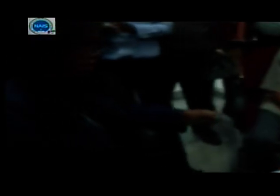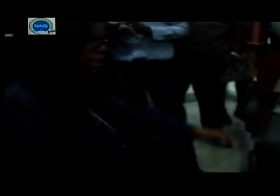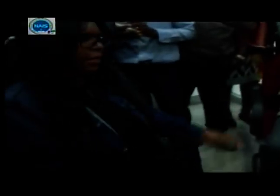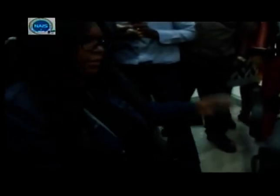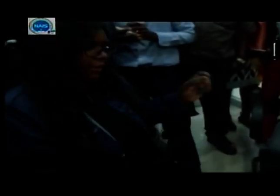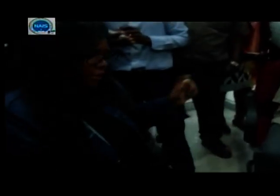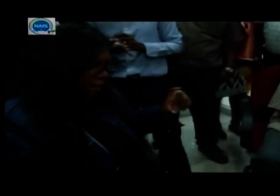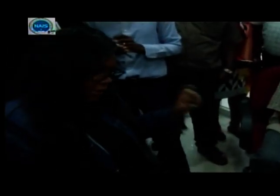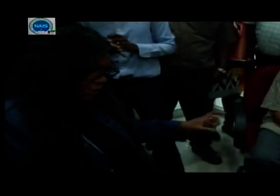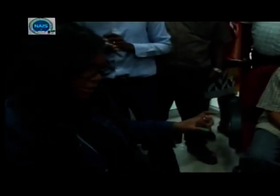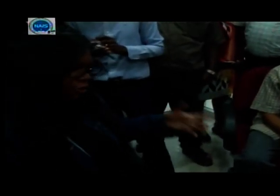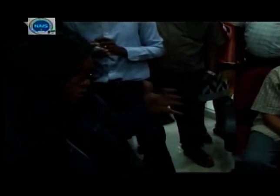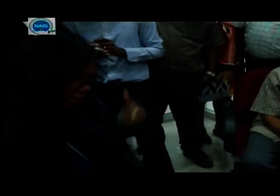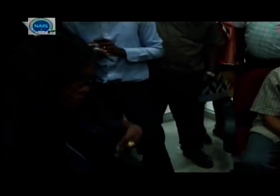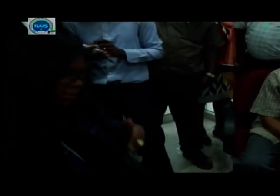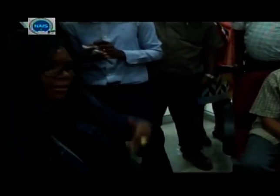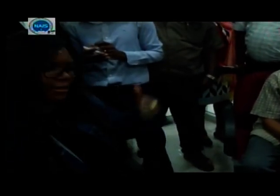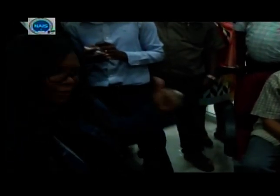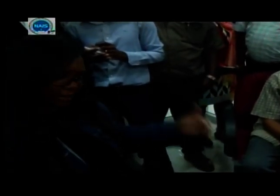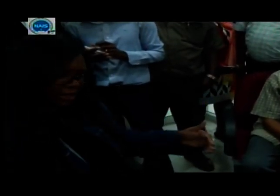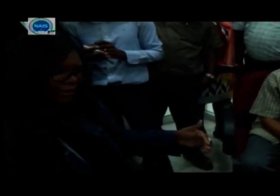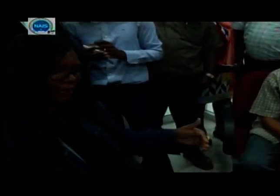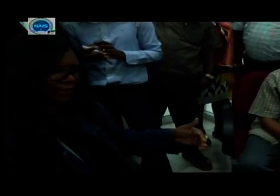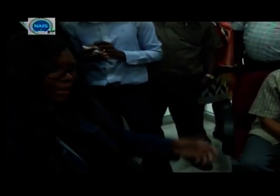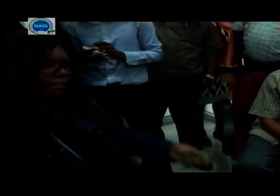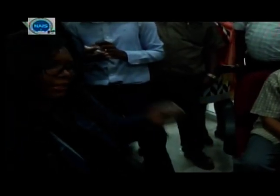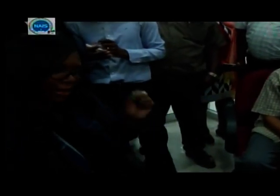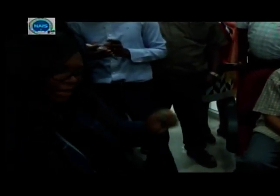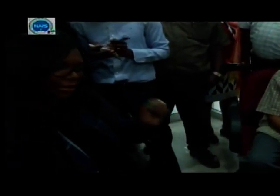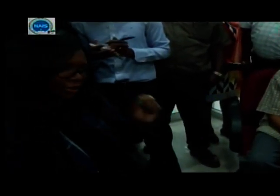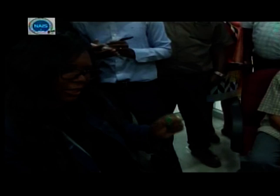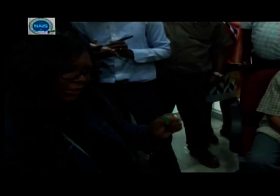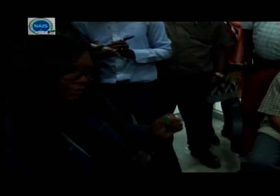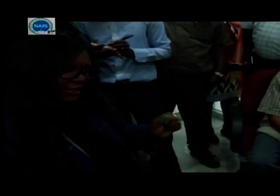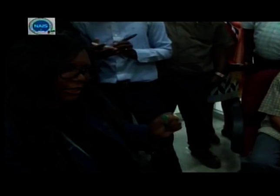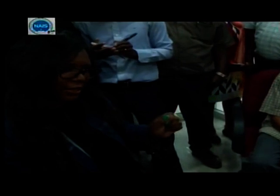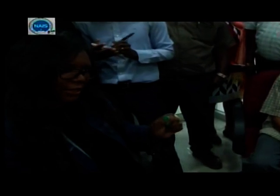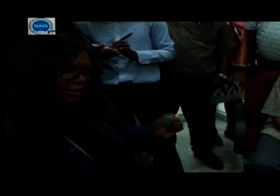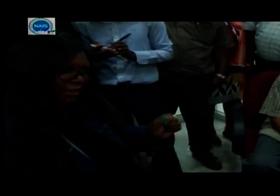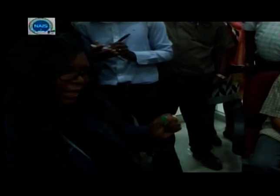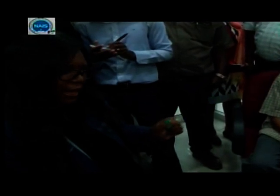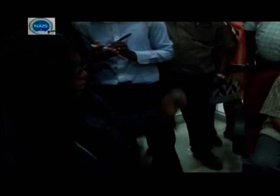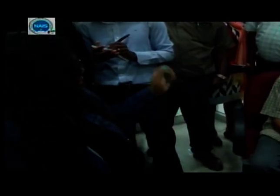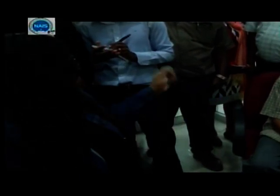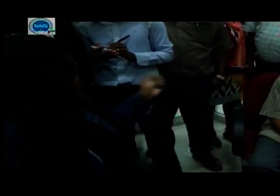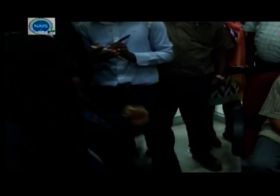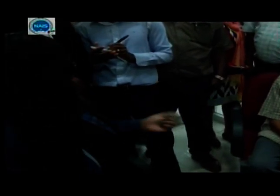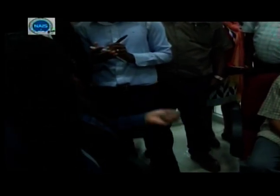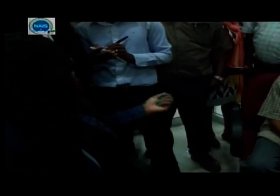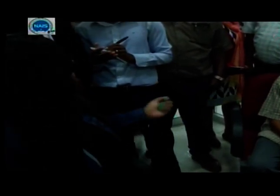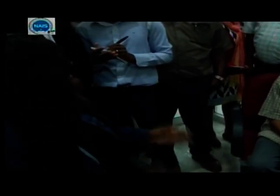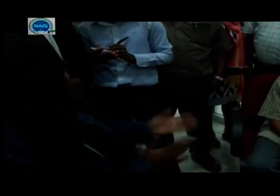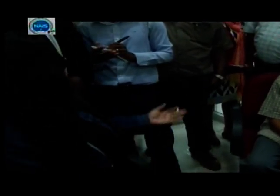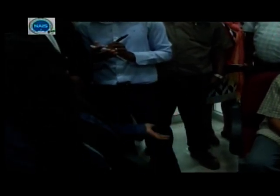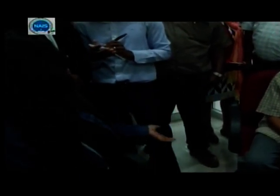swipe. Our system shows government has given her money, but her card is not activated. And DACO didn't